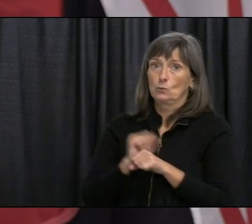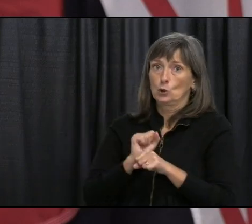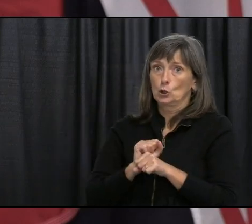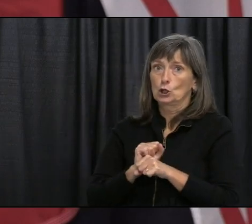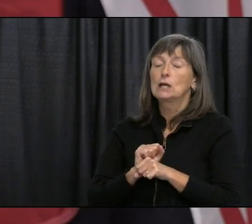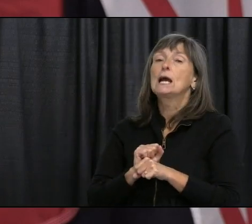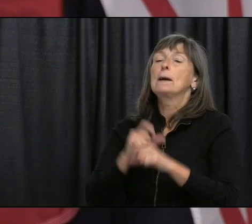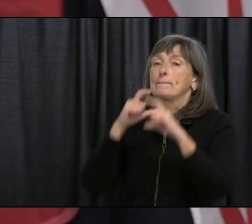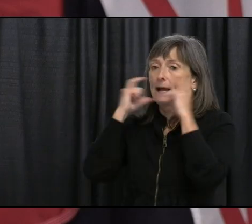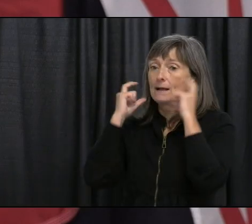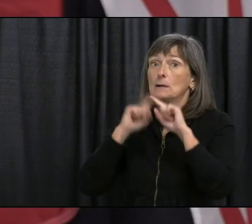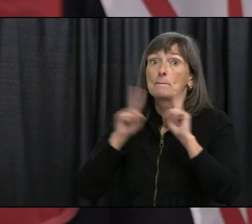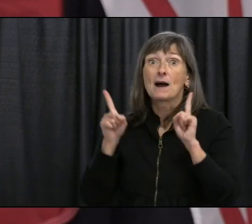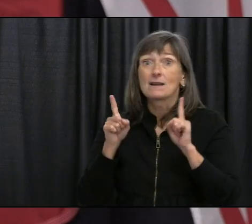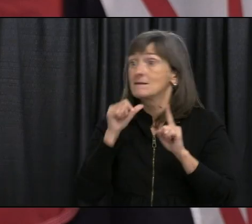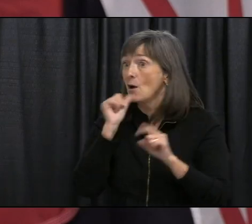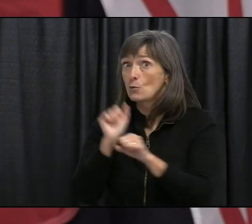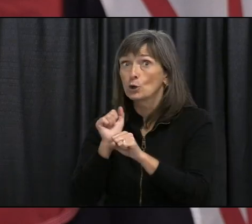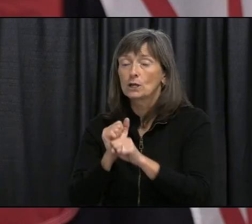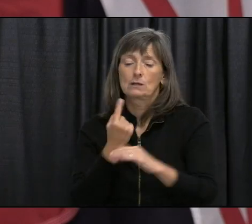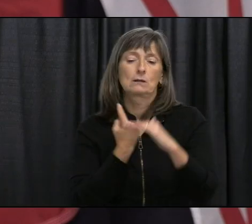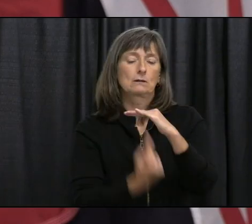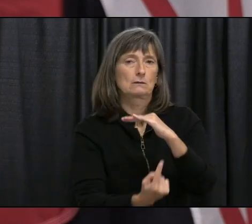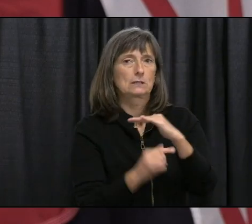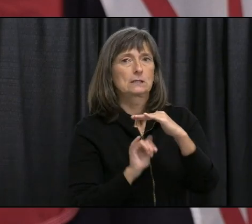and maintain physical distancing.